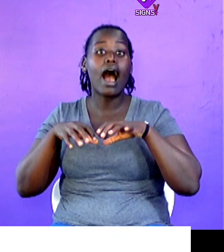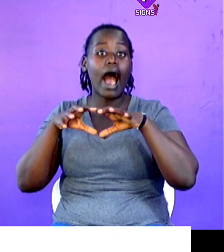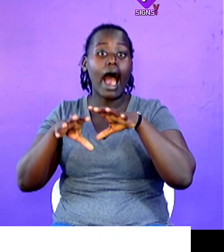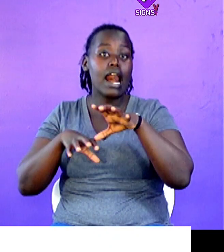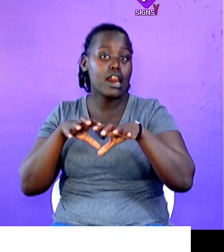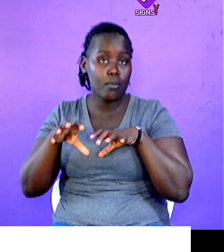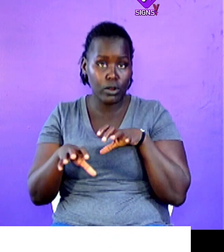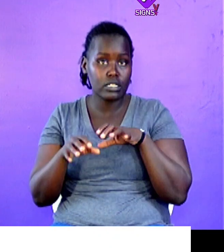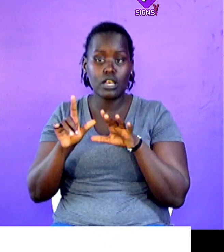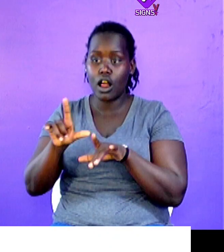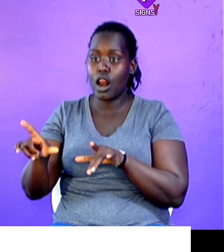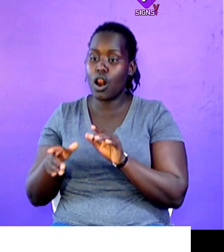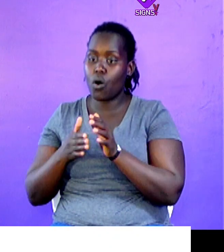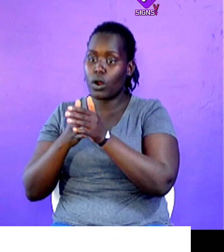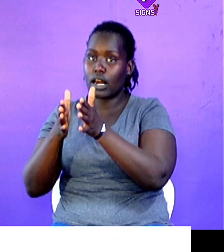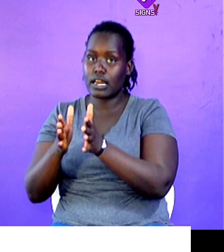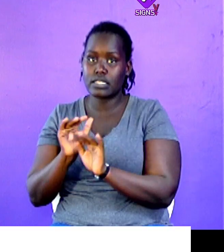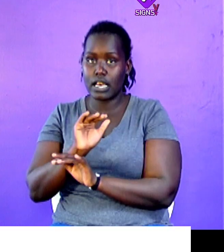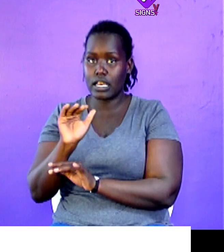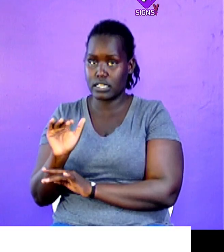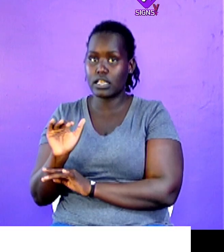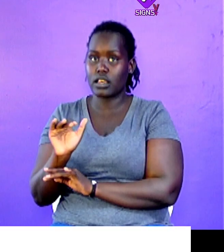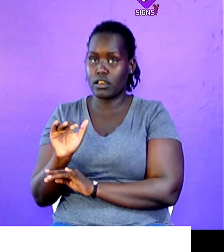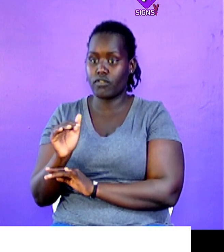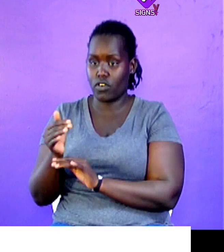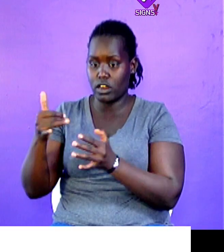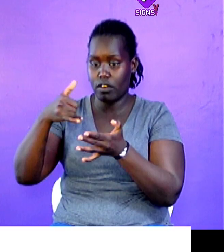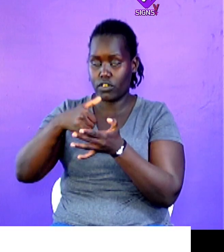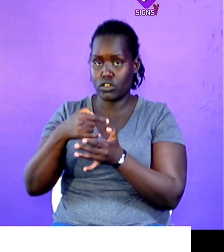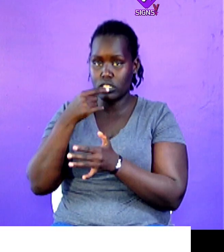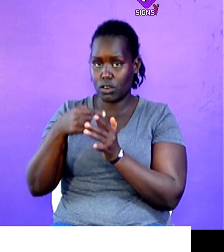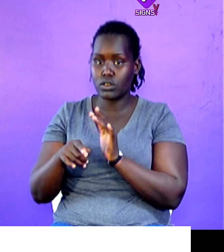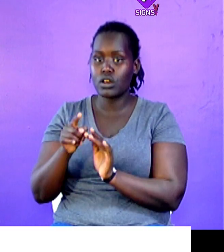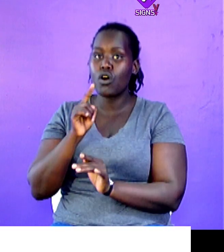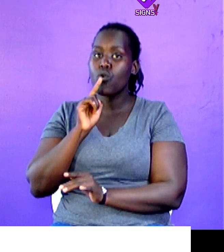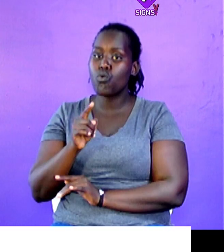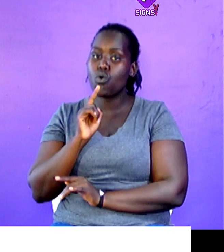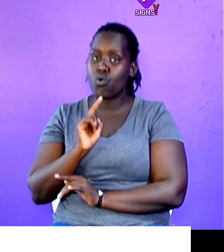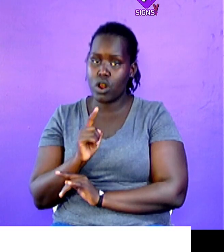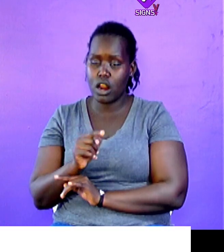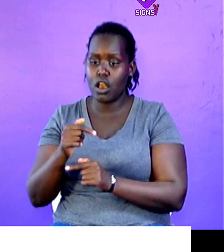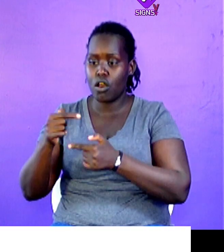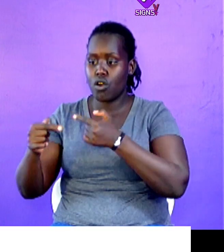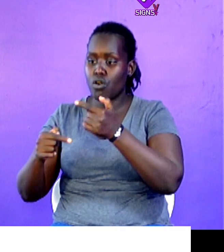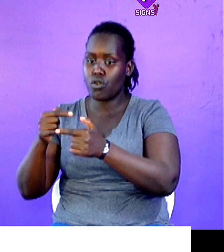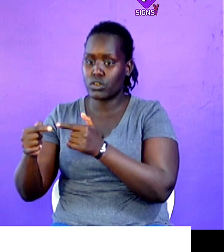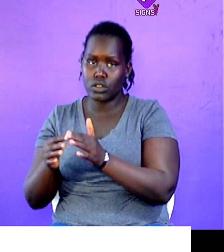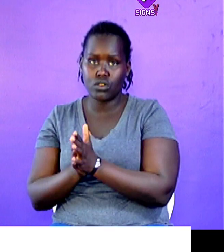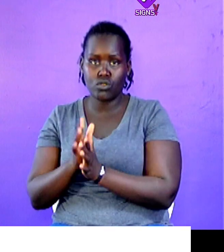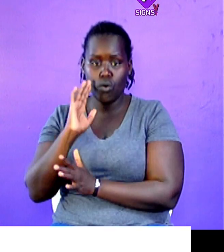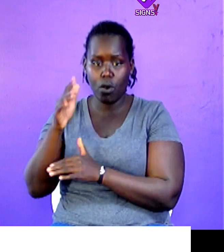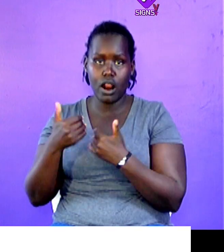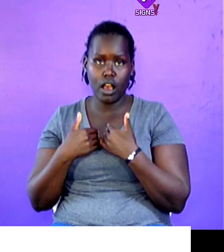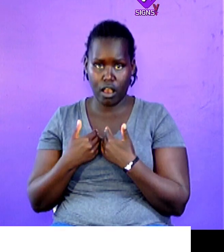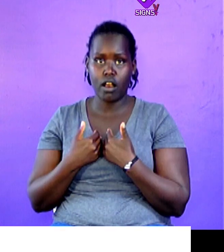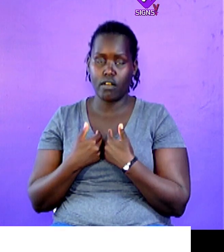for urgent intervention to curb the attacks, warning that continued action could escalate tensions in